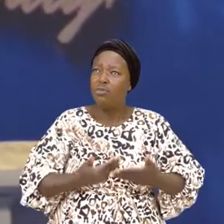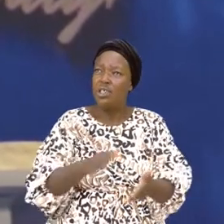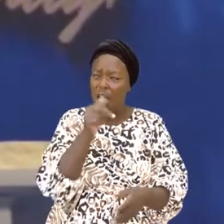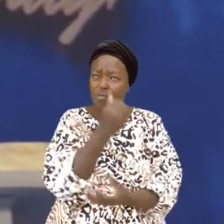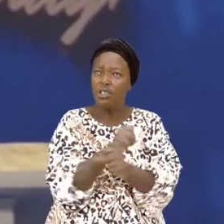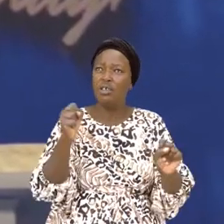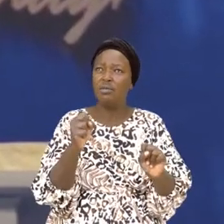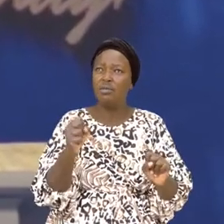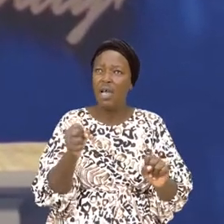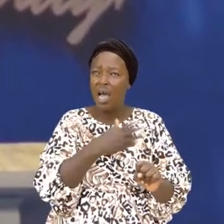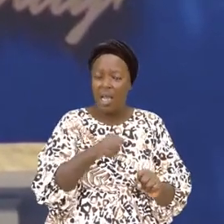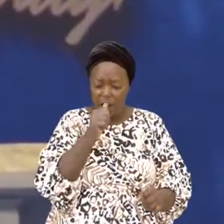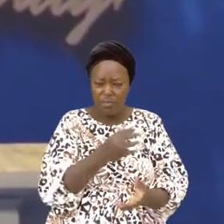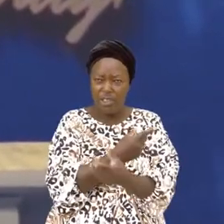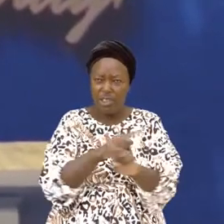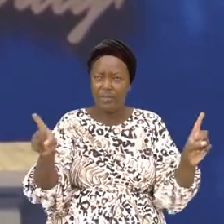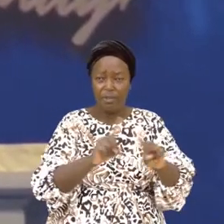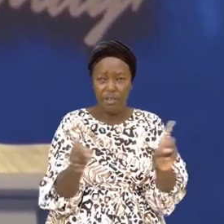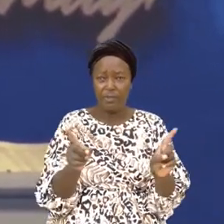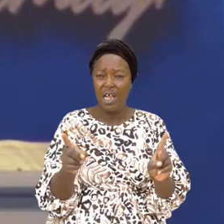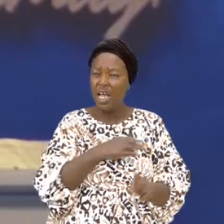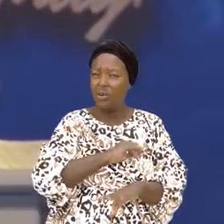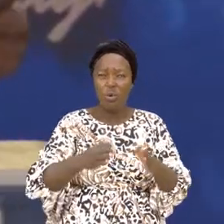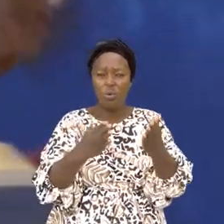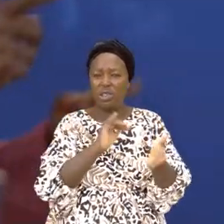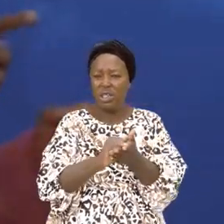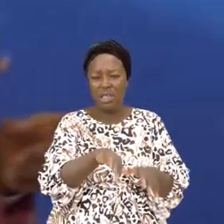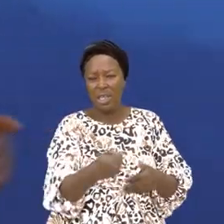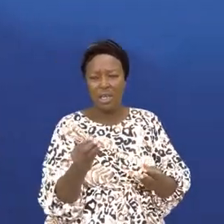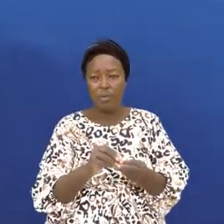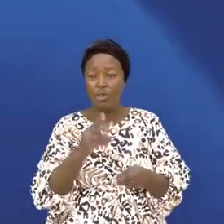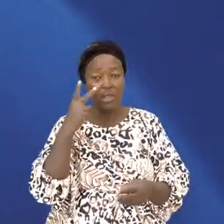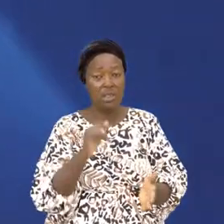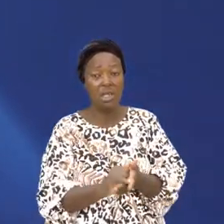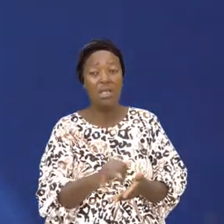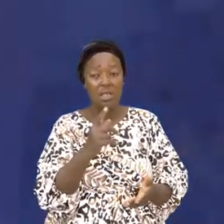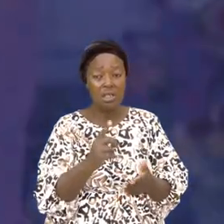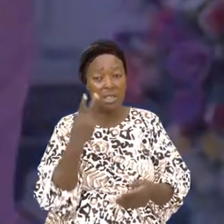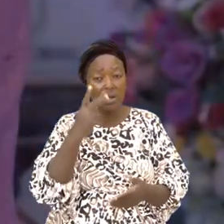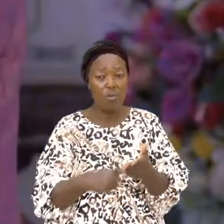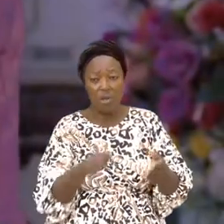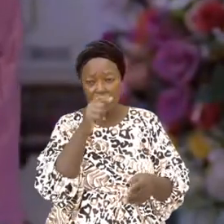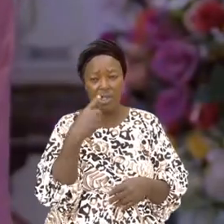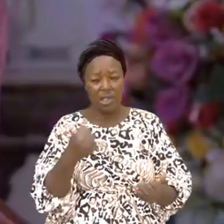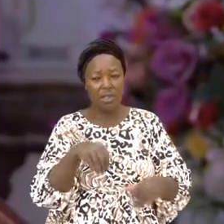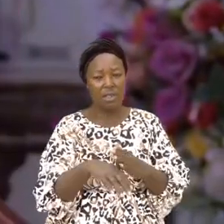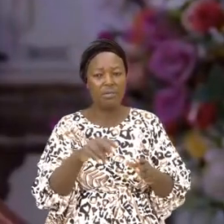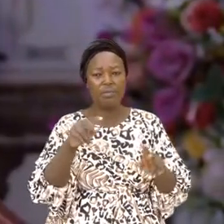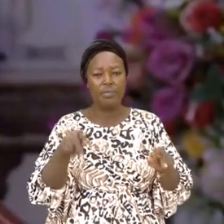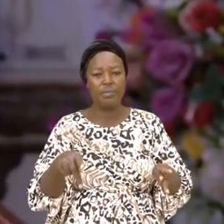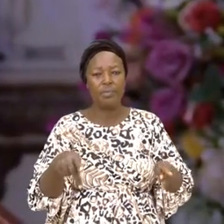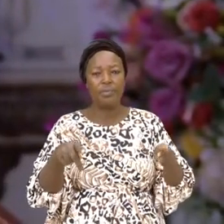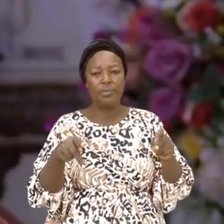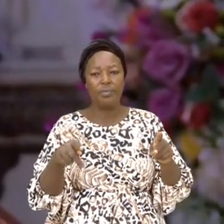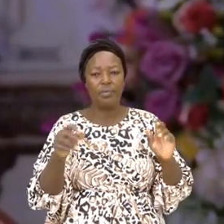I'm different. I don't want that anymore. Look at what I'm saying in Psalm 32.